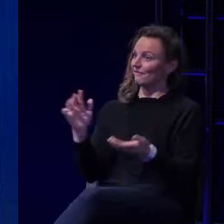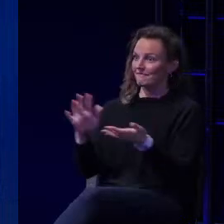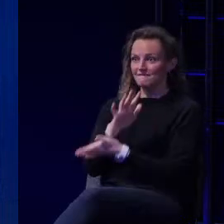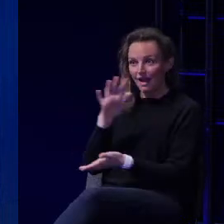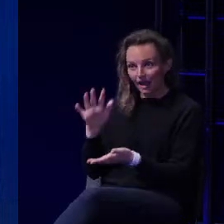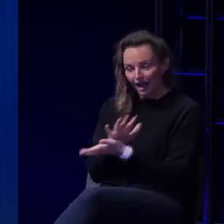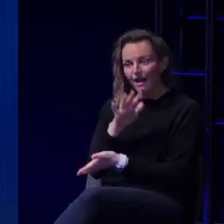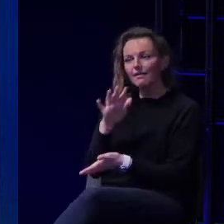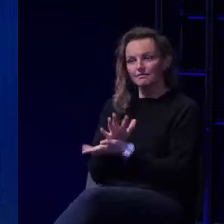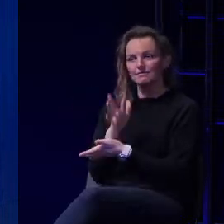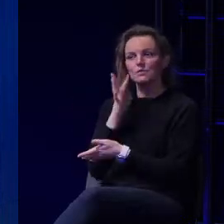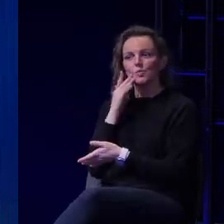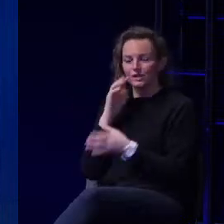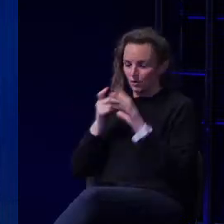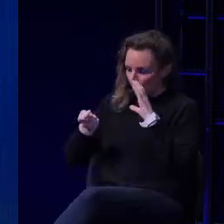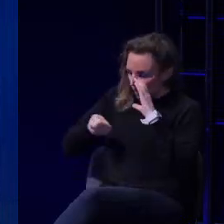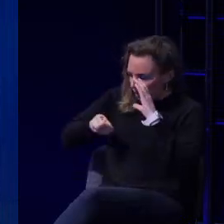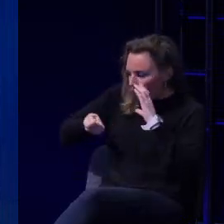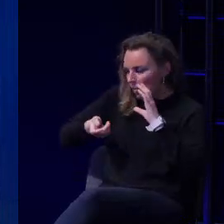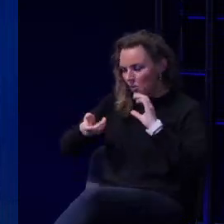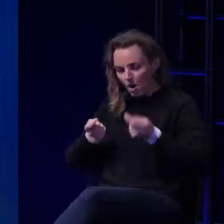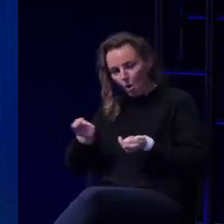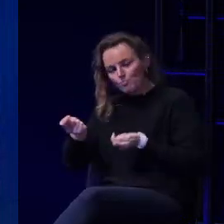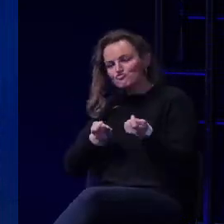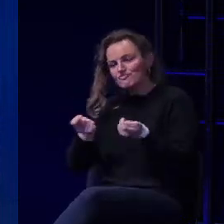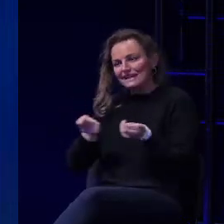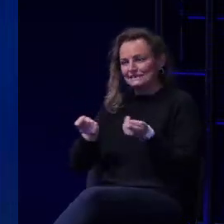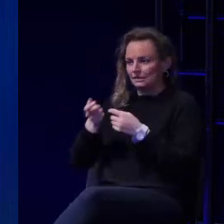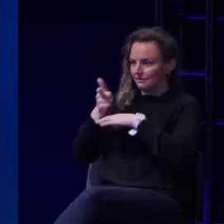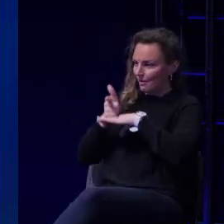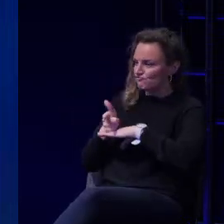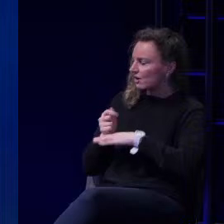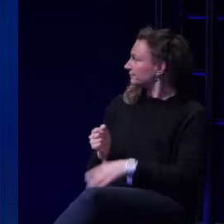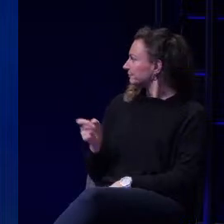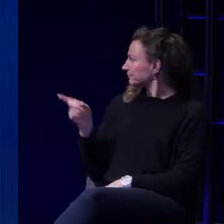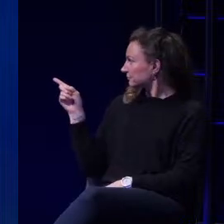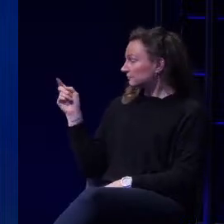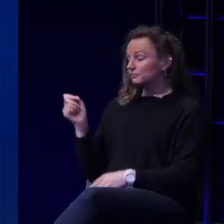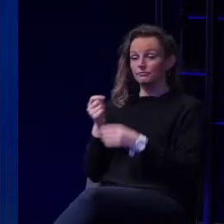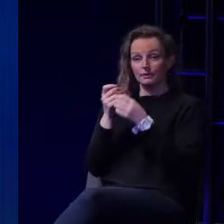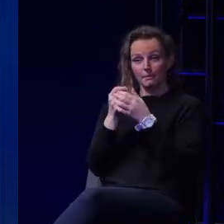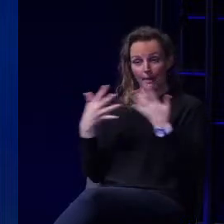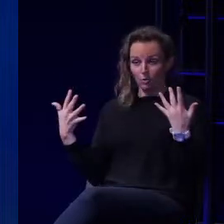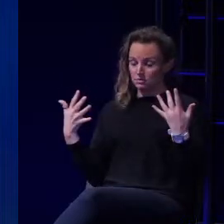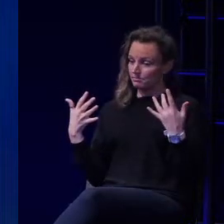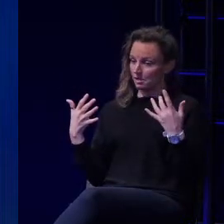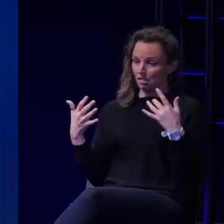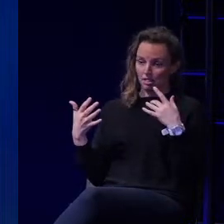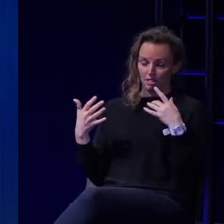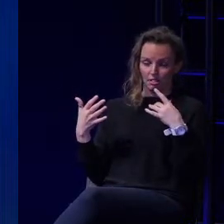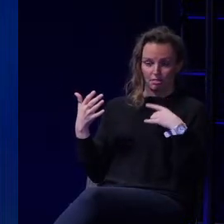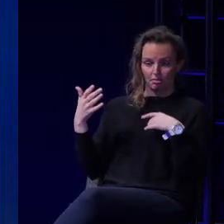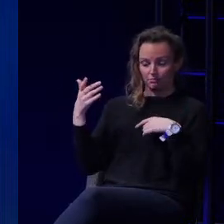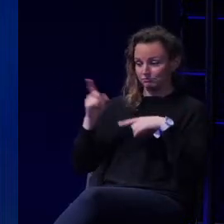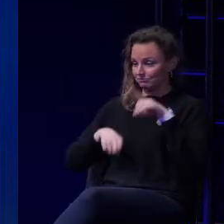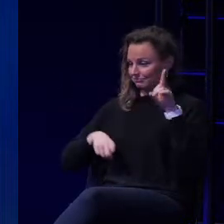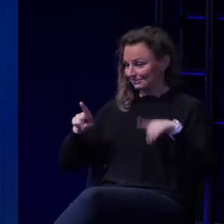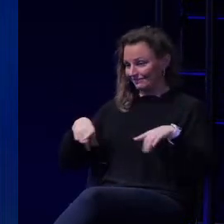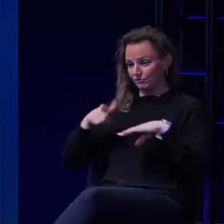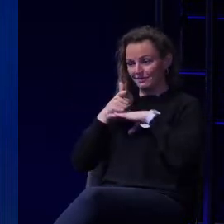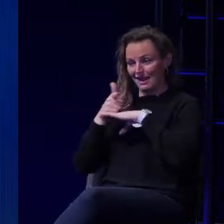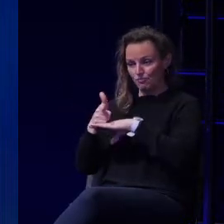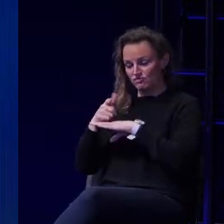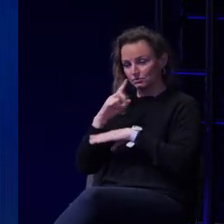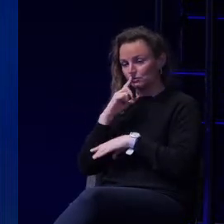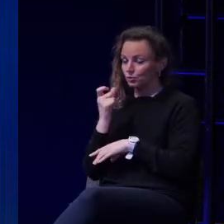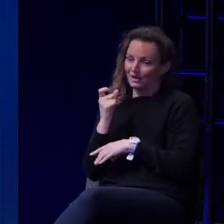in the operating. Sure. And multiple cameras, you learn to communicate what it is you're doing, you